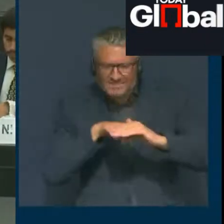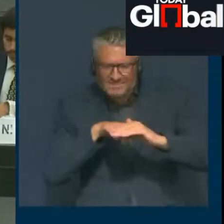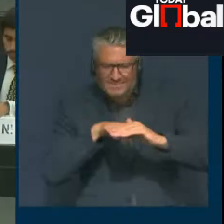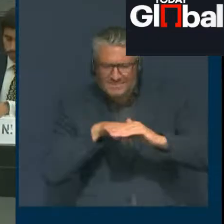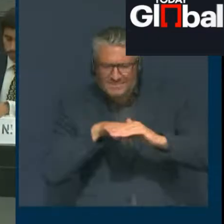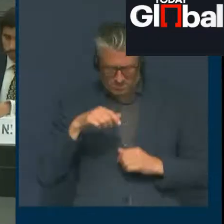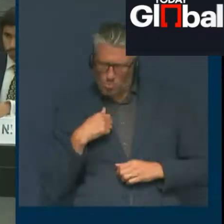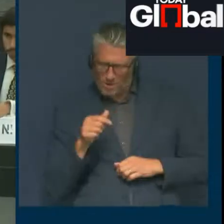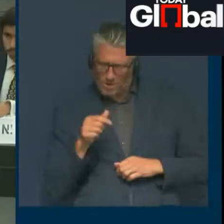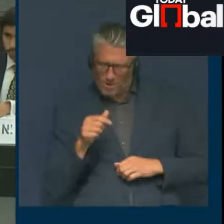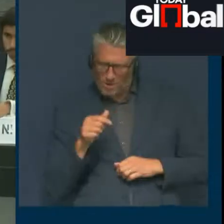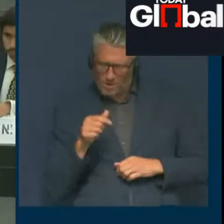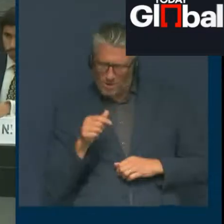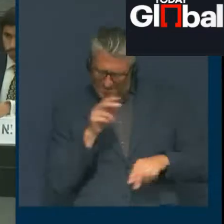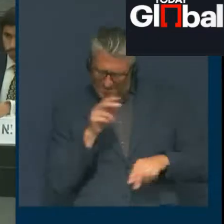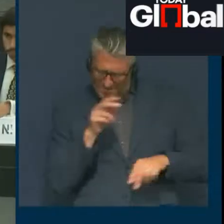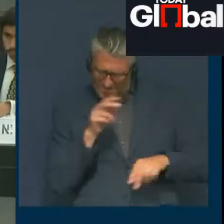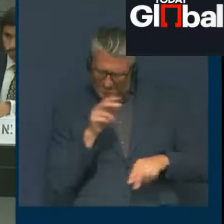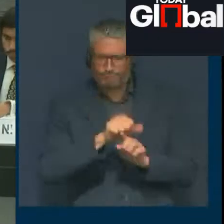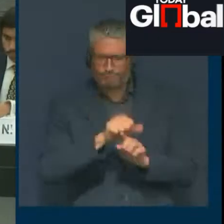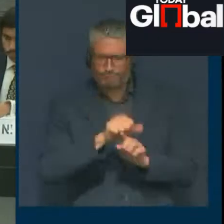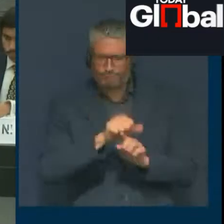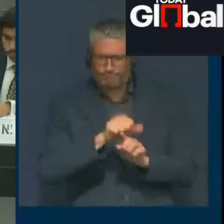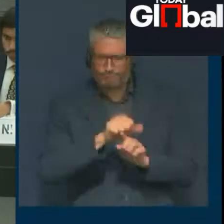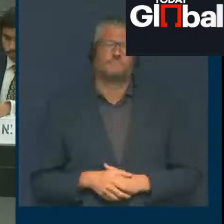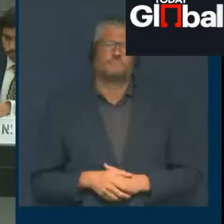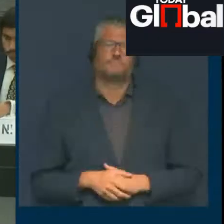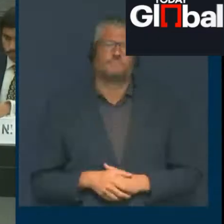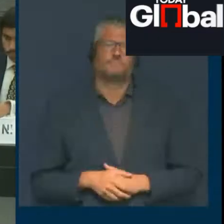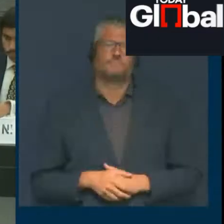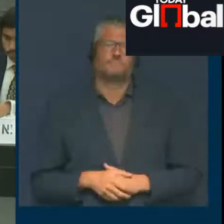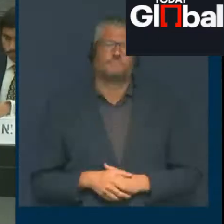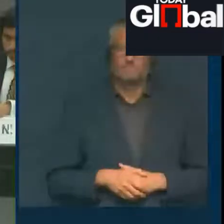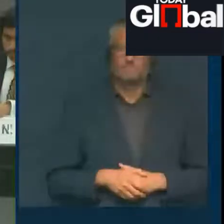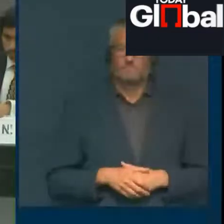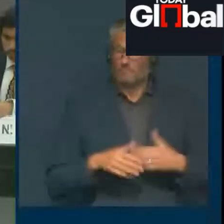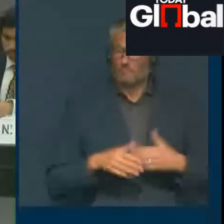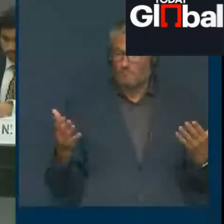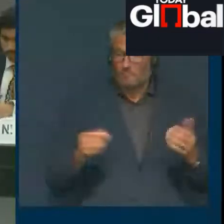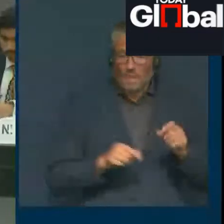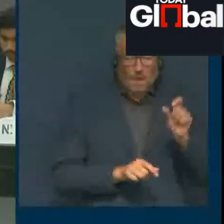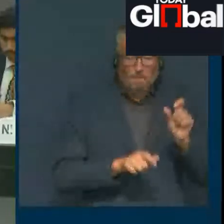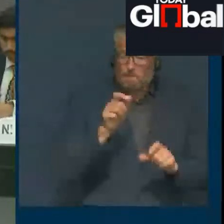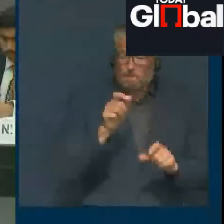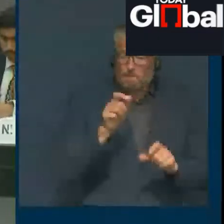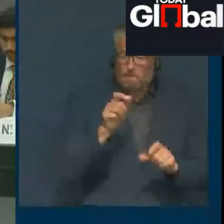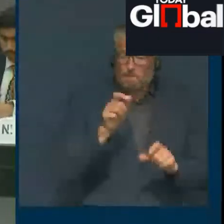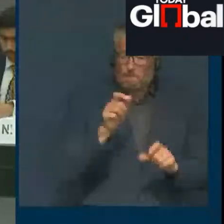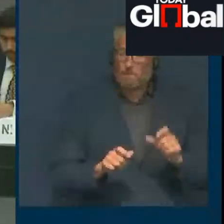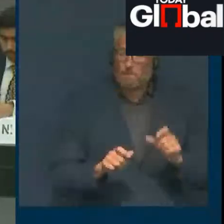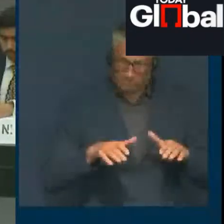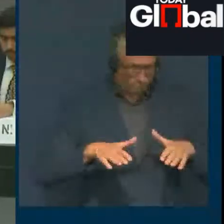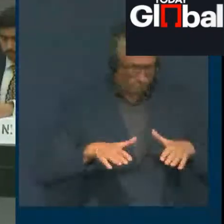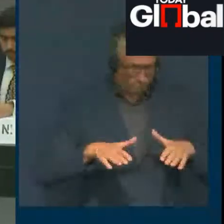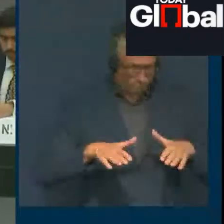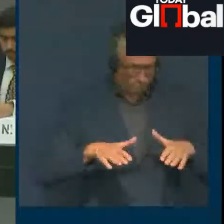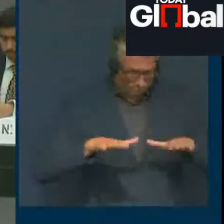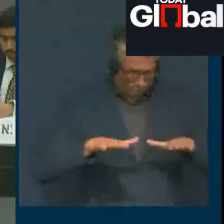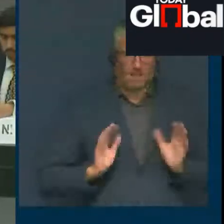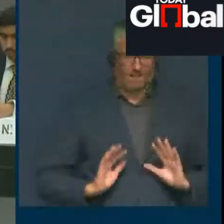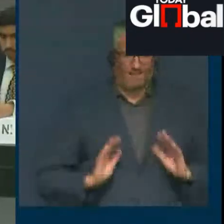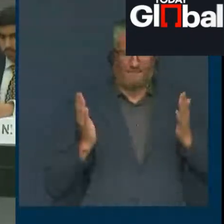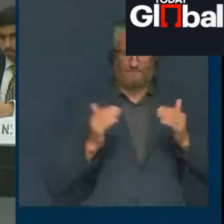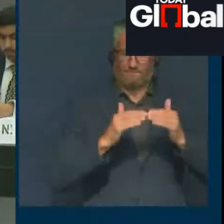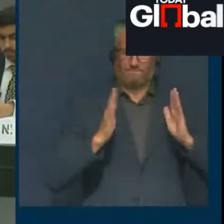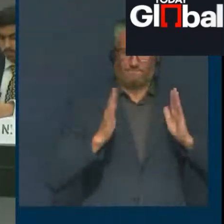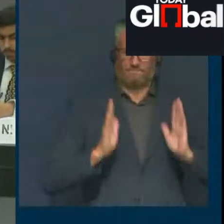reflect the fact that residents are fully benefiting from such services. In